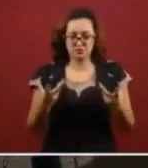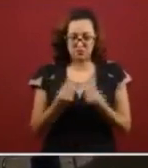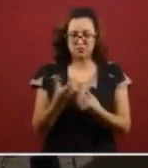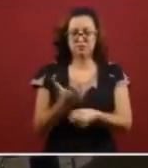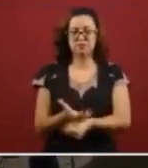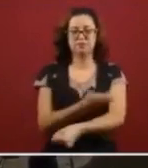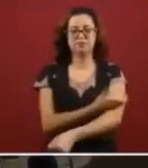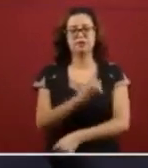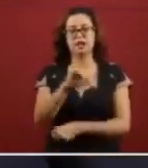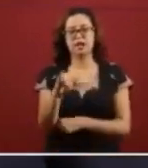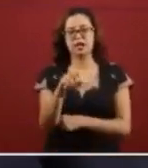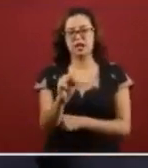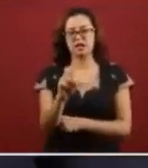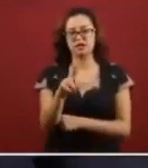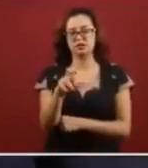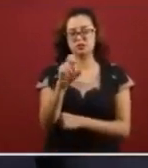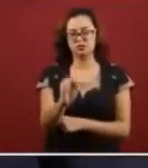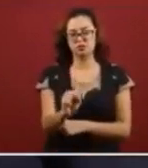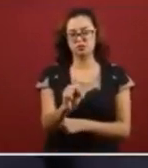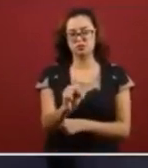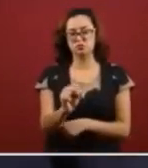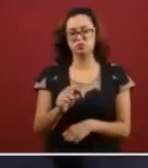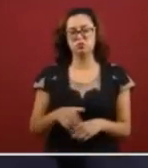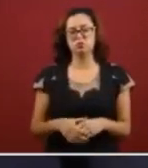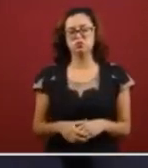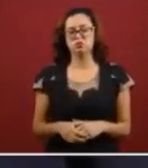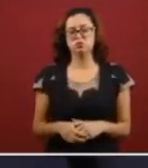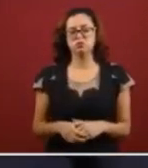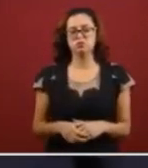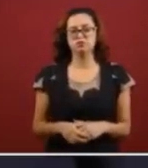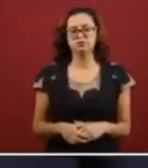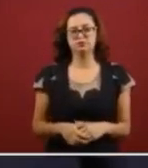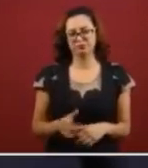that Jesús accompany her, para que